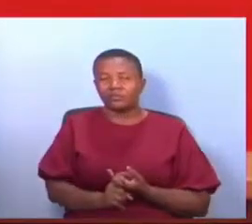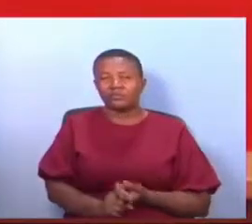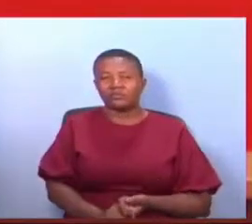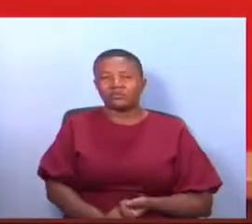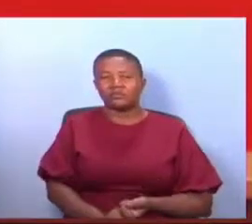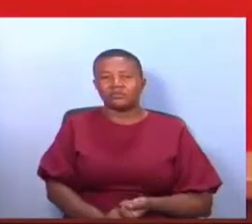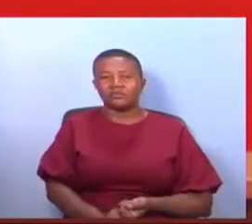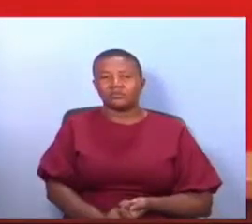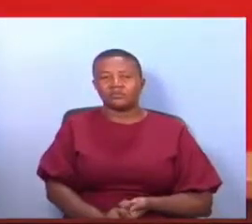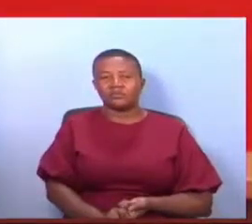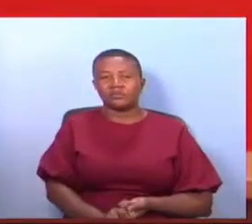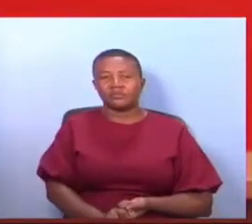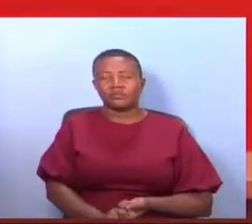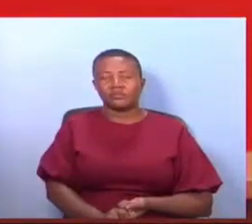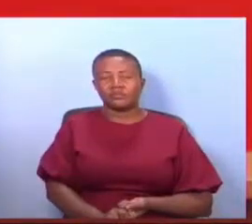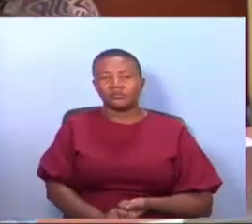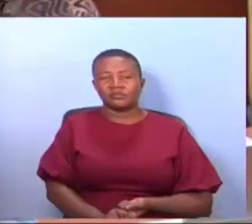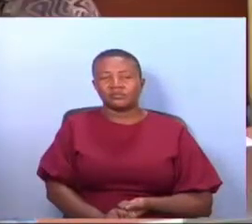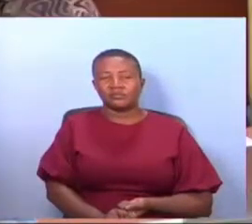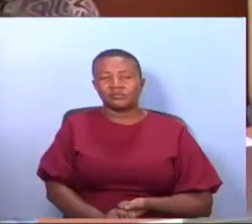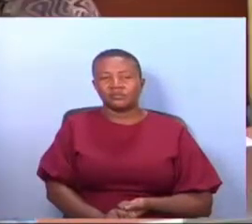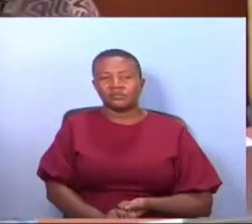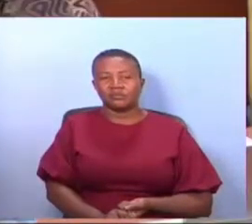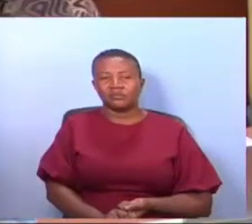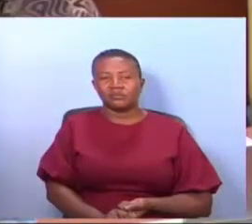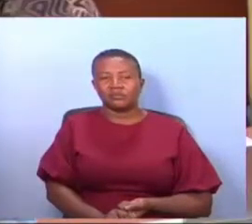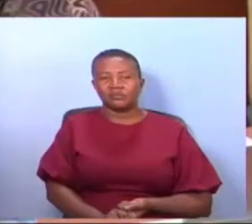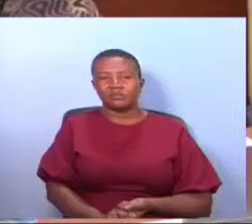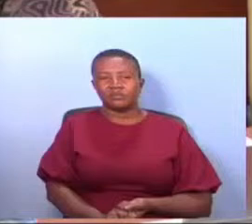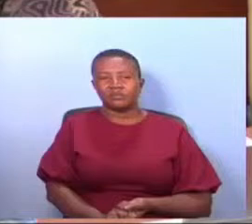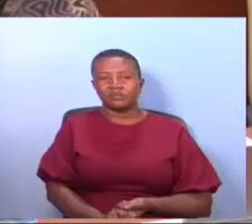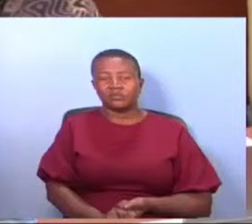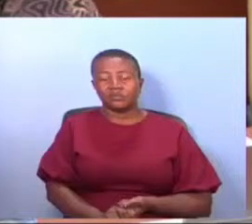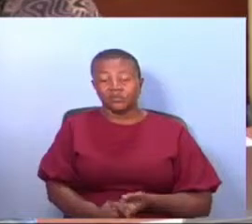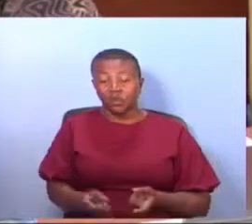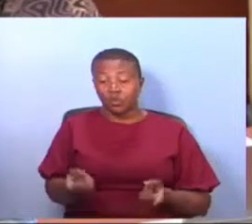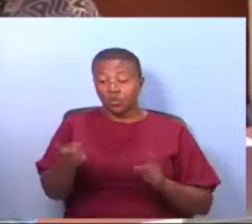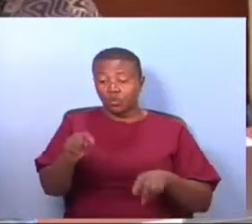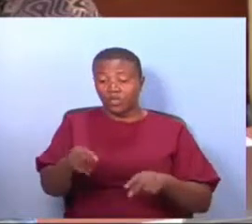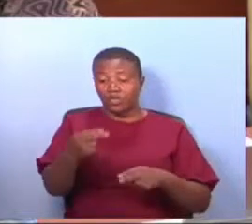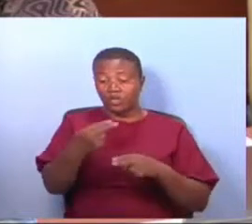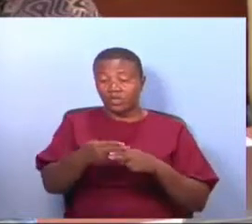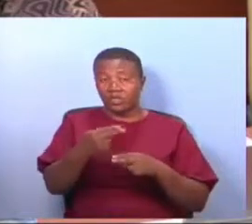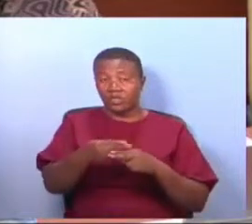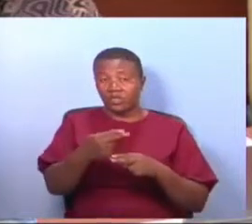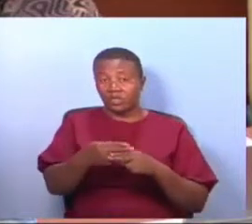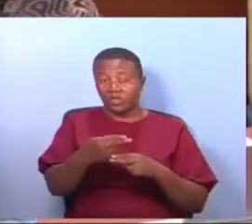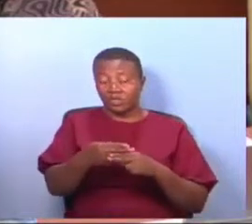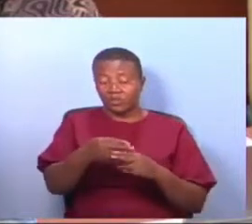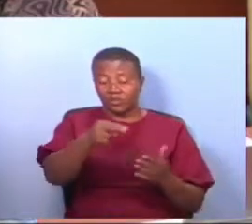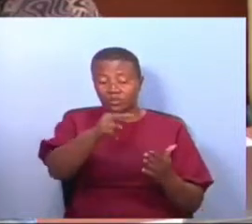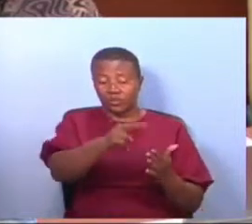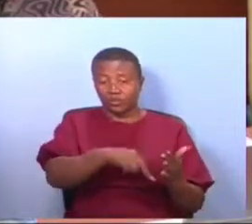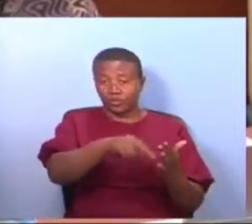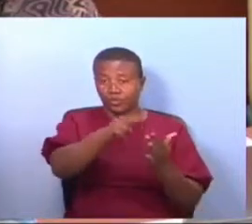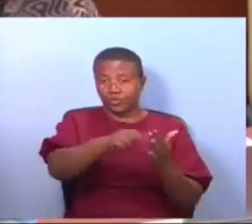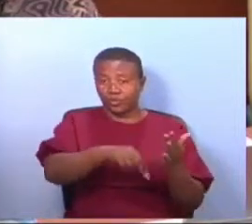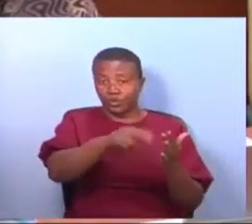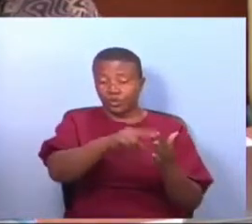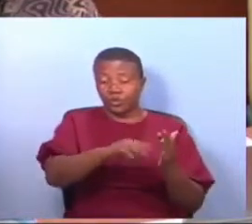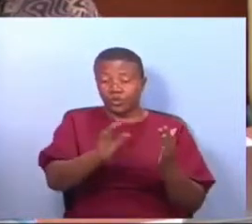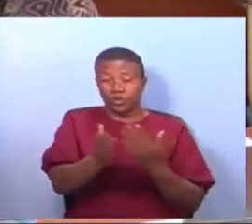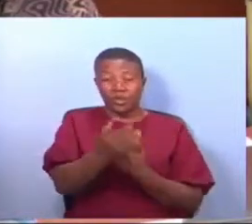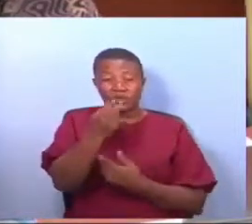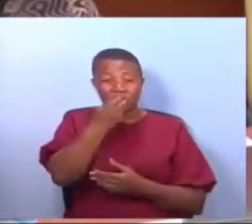that when the names were read out by Mr. Speaker, he